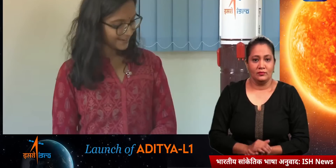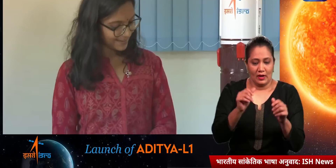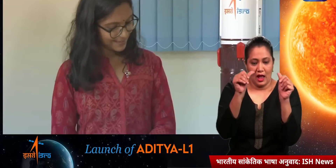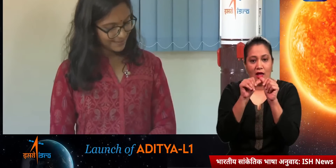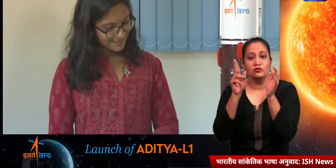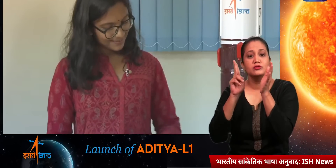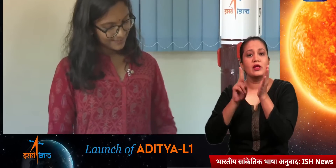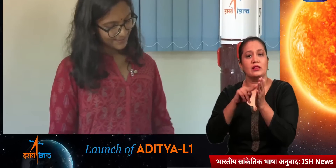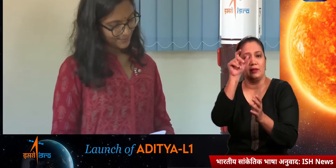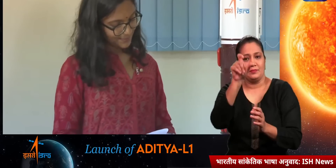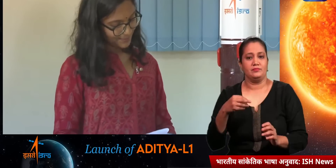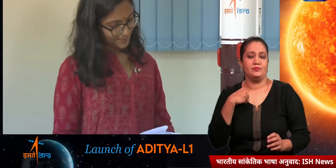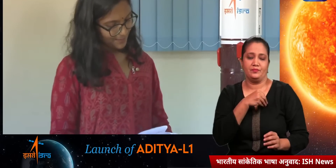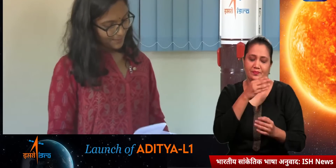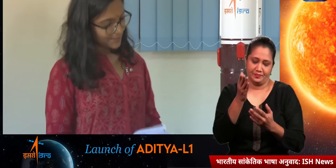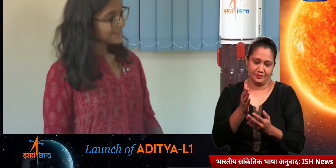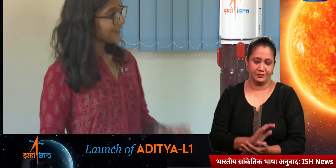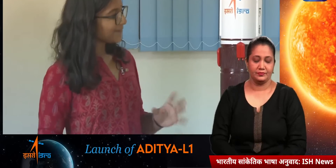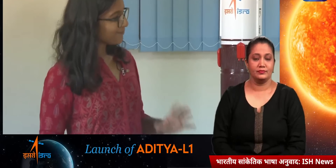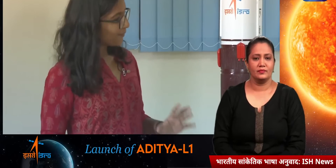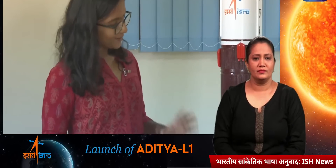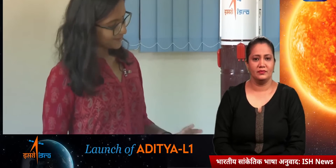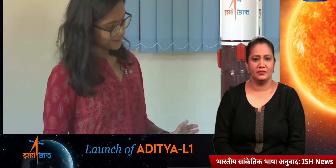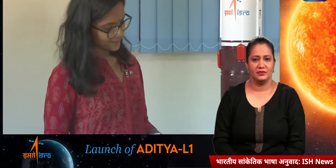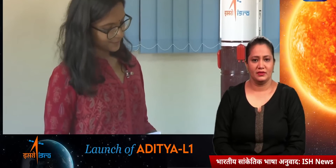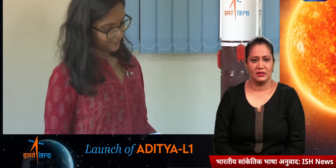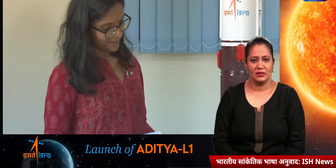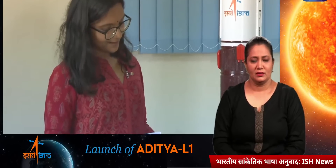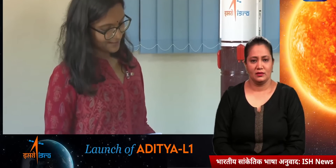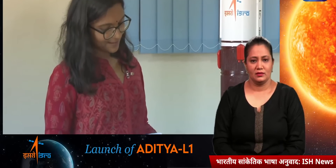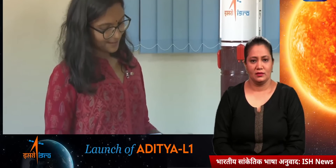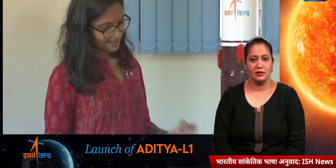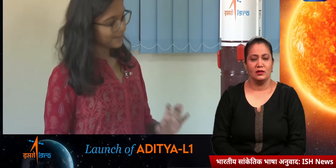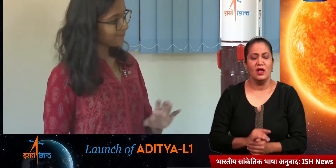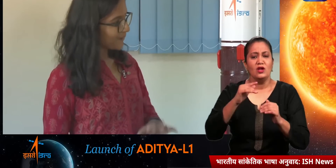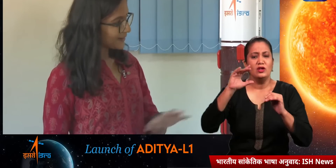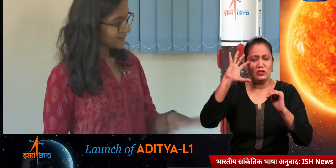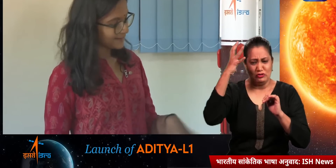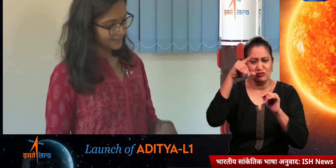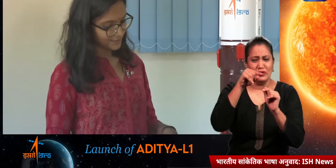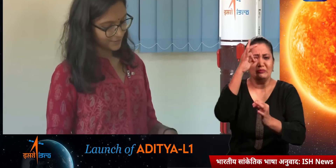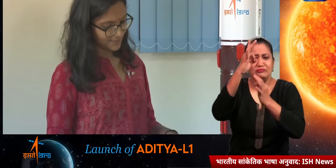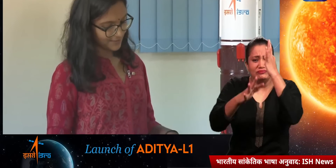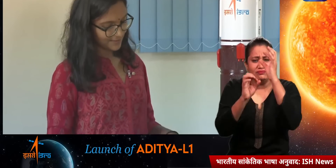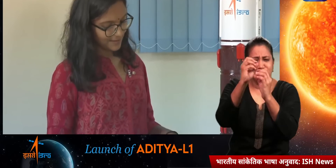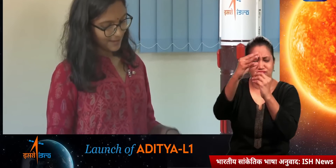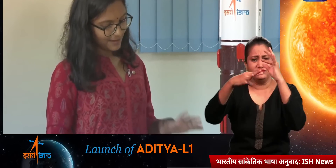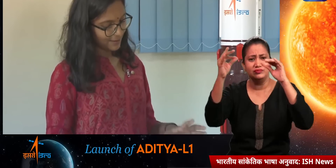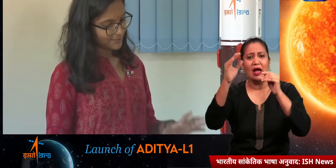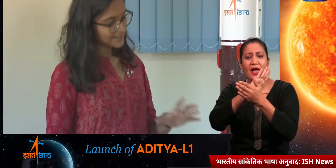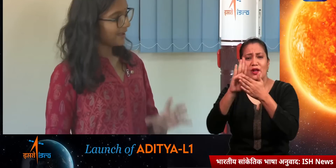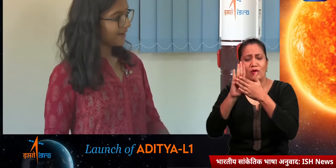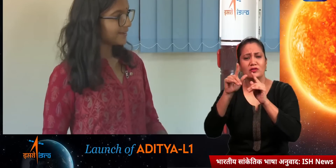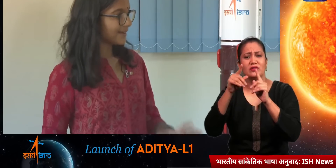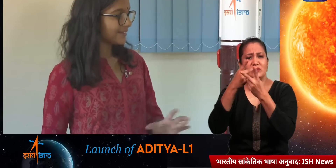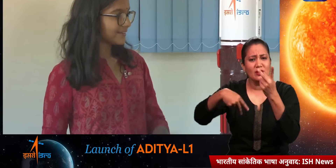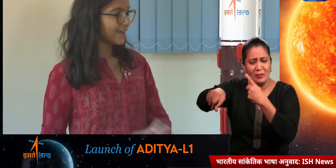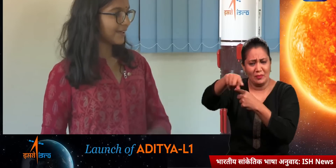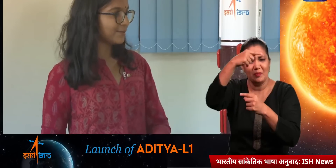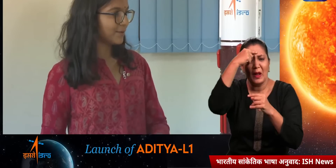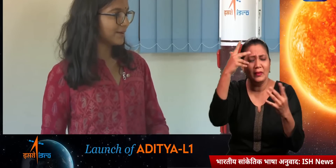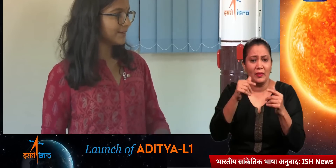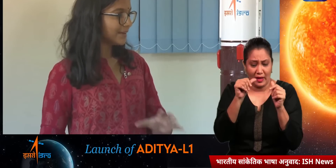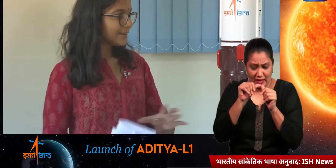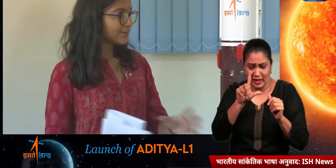Nandi. So what is the importance of solar flares and the impact in heliospheres? And how does